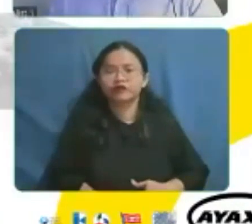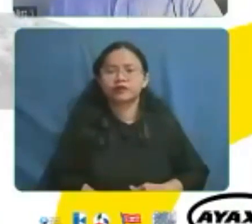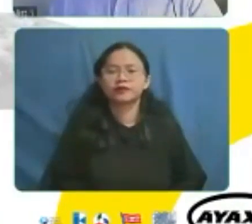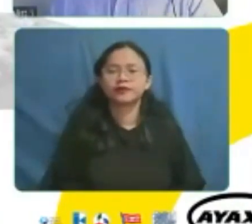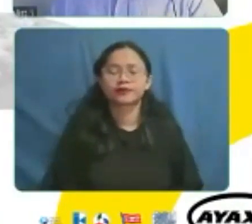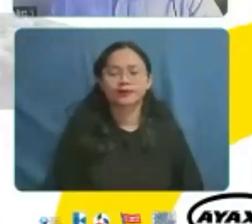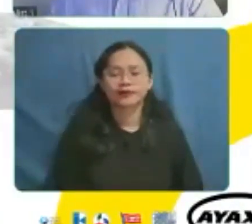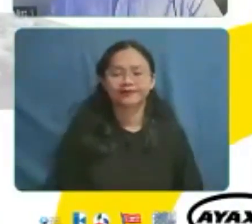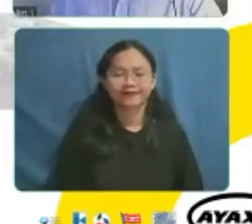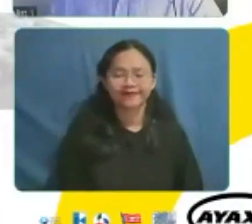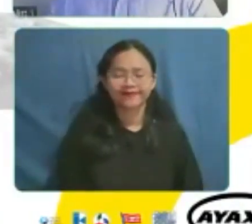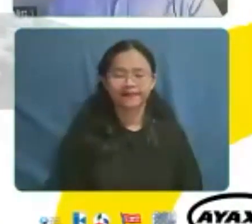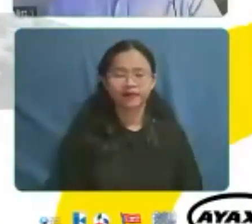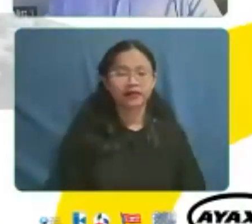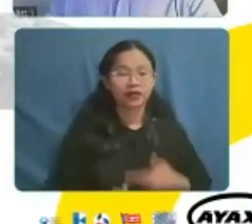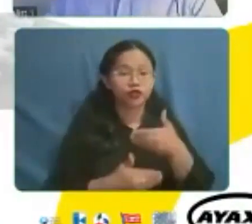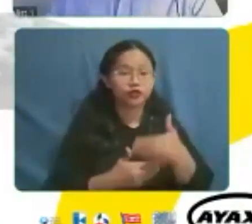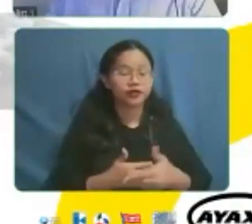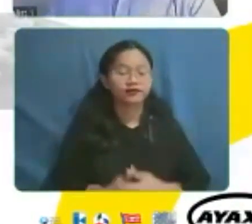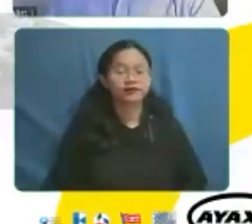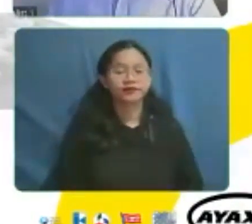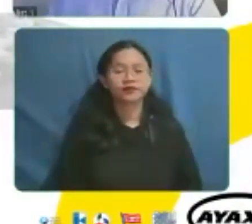Next slide, please.